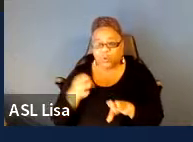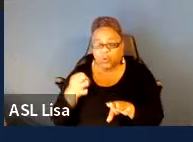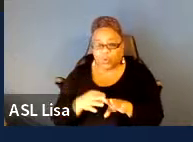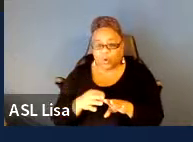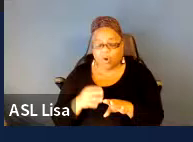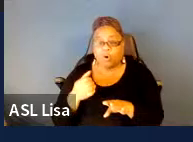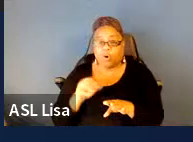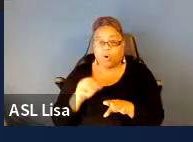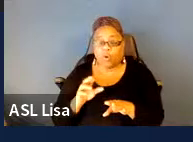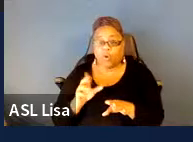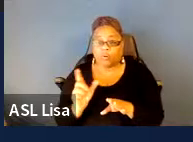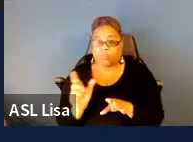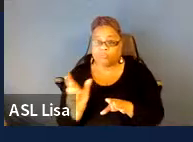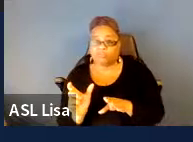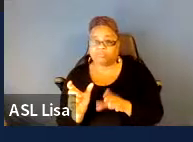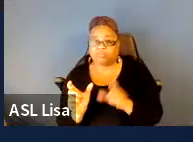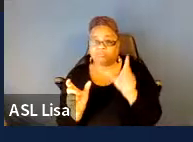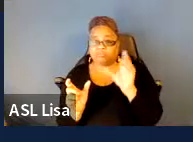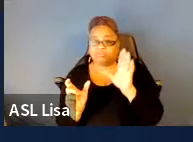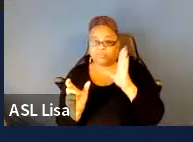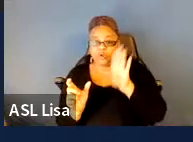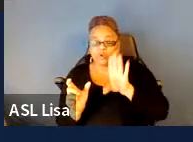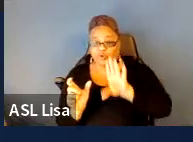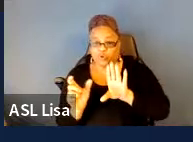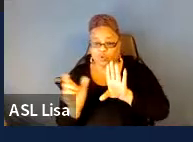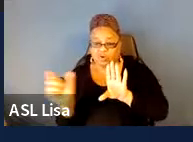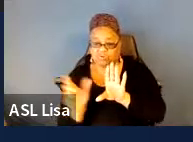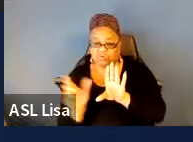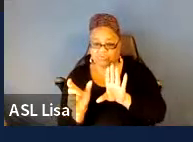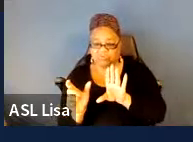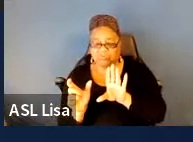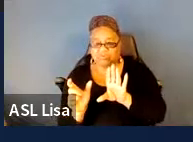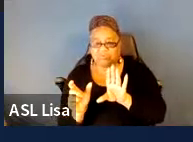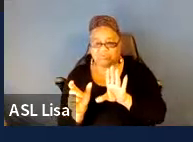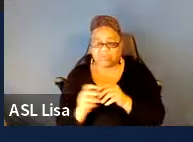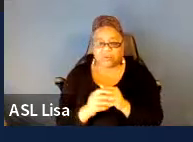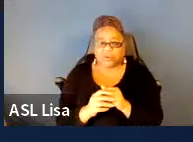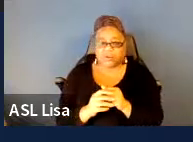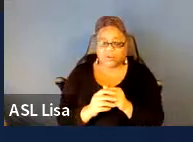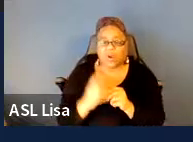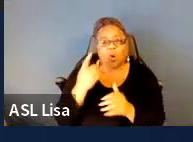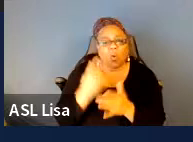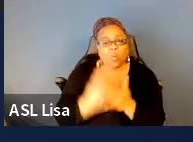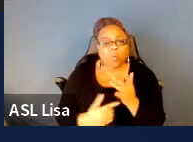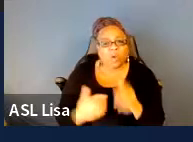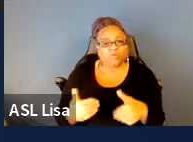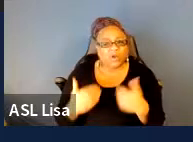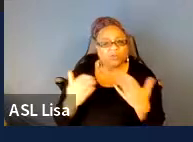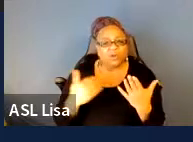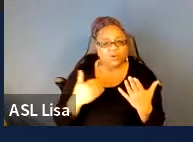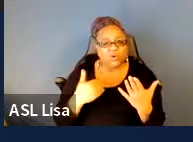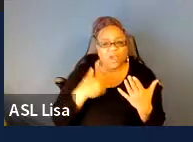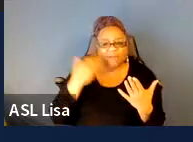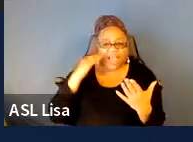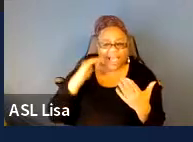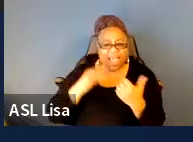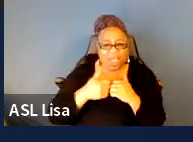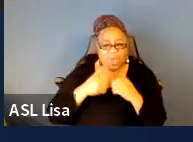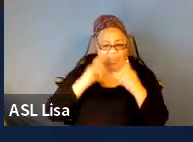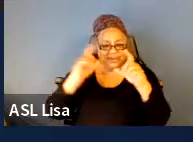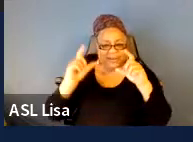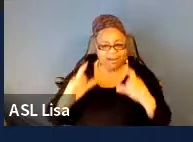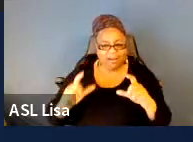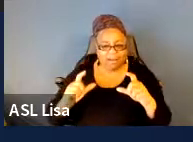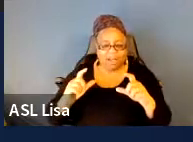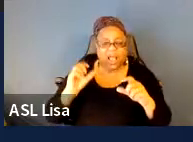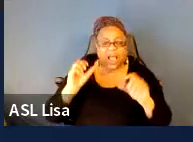to the door in an alcove. The question is, what recommendations do you have for how the signage can be